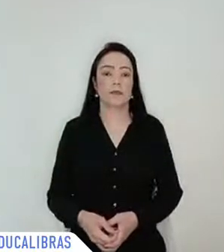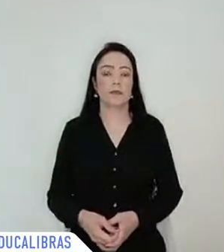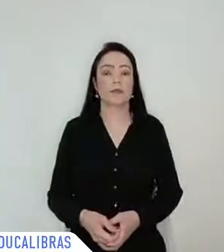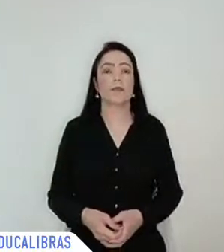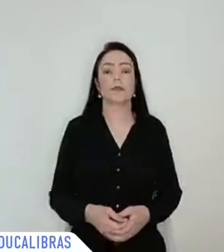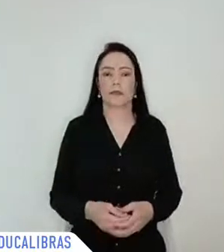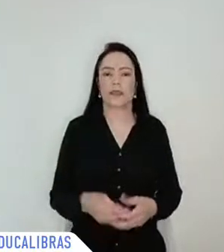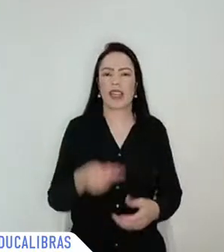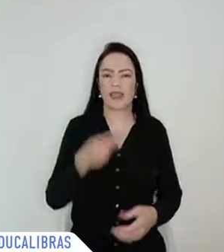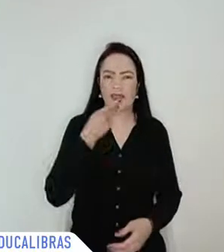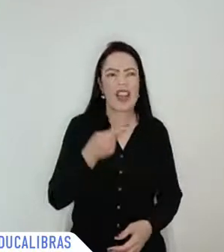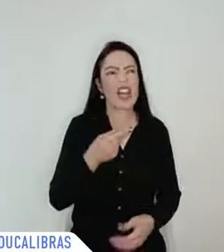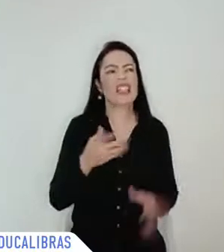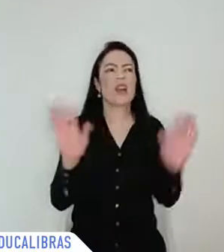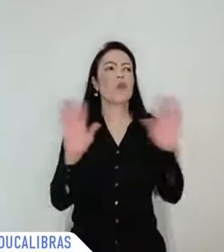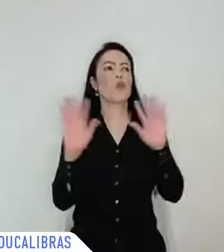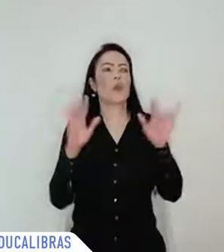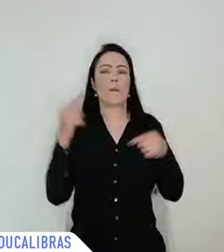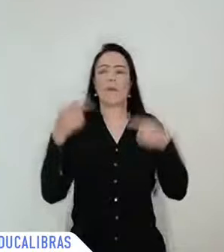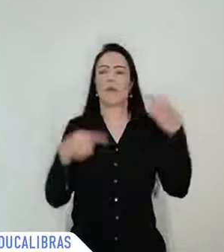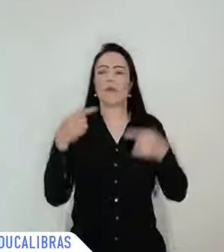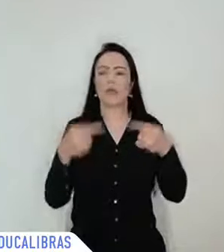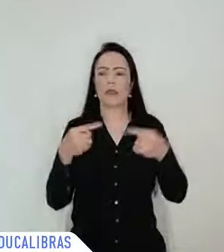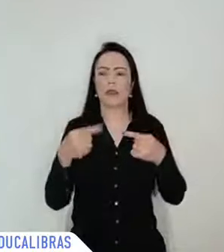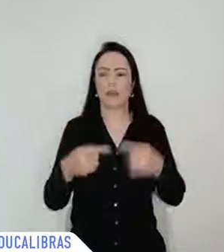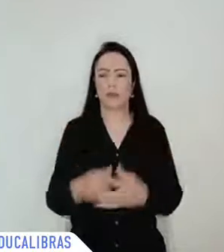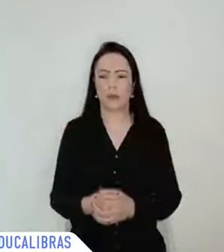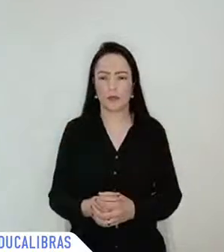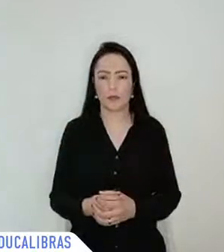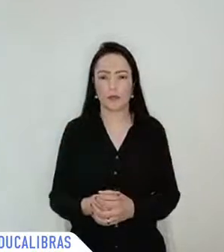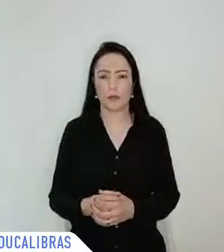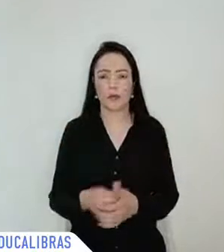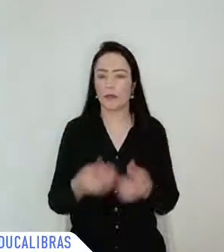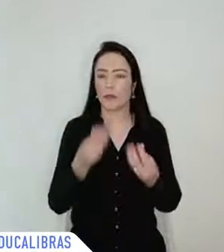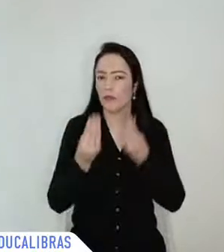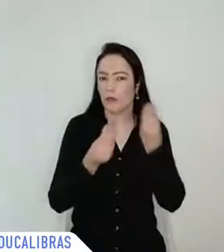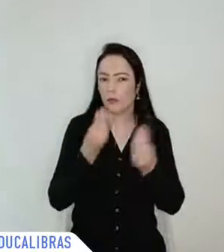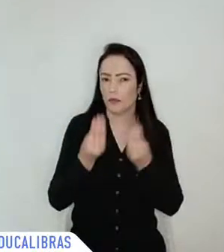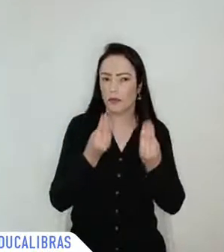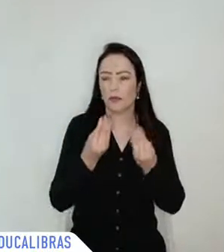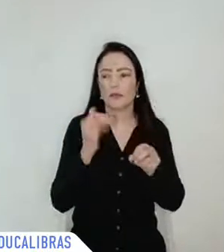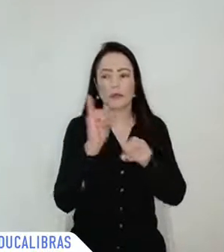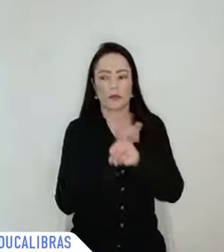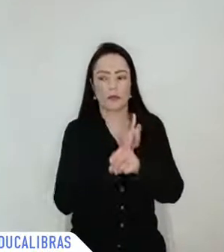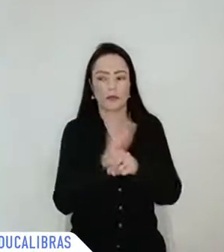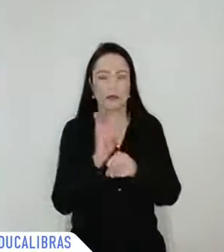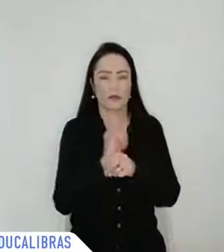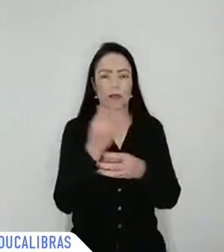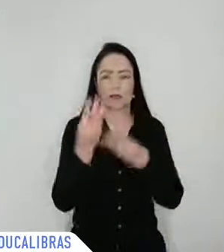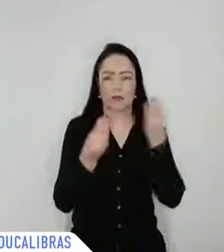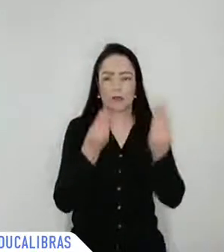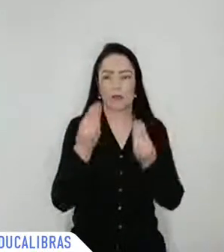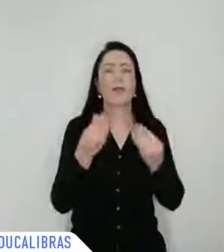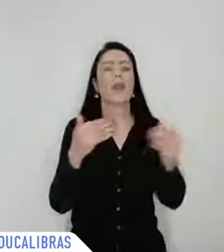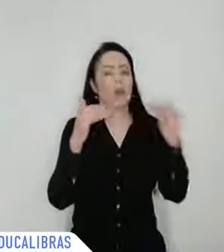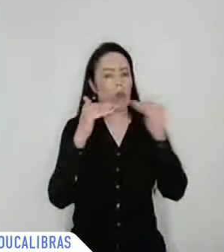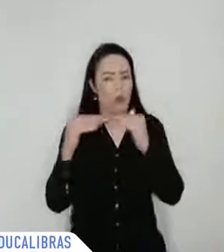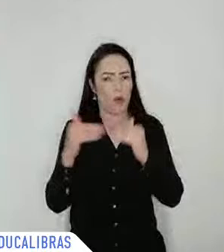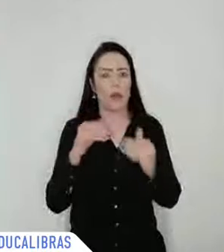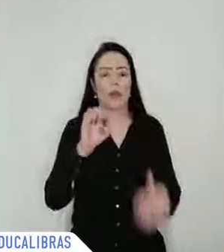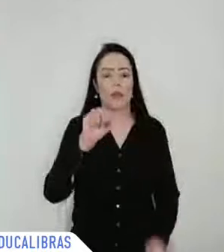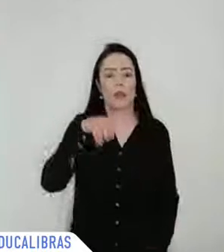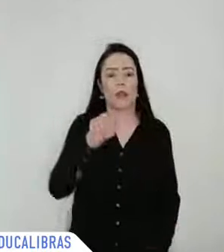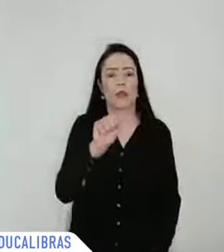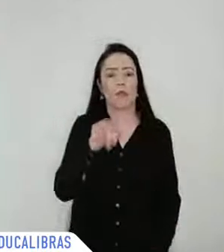both of the things, they walk hand in hand. When we deny democracy, and he